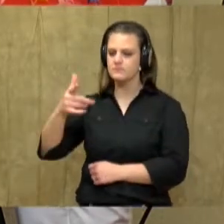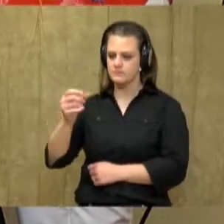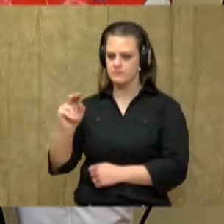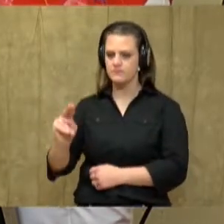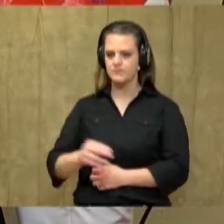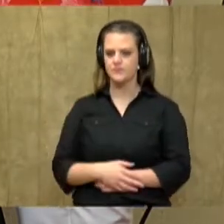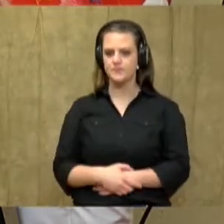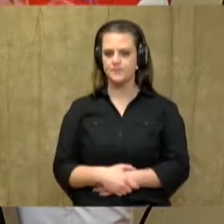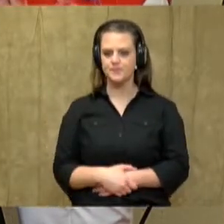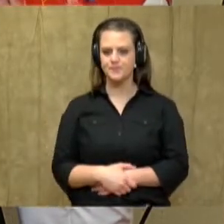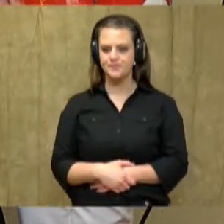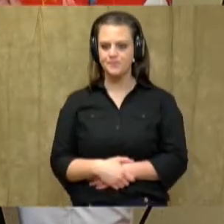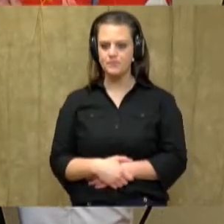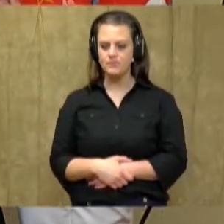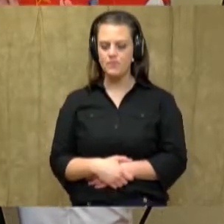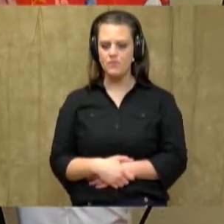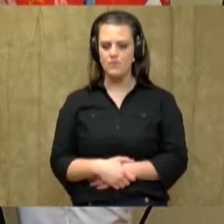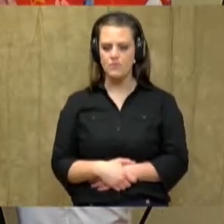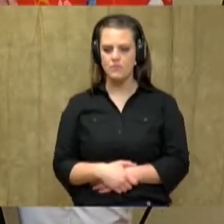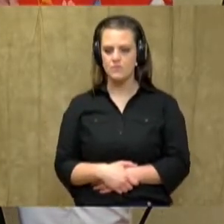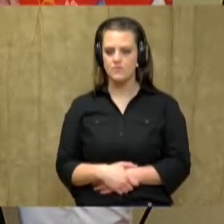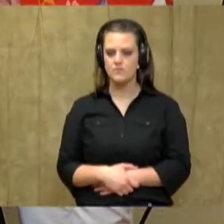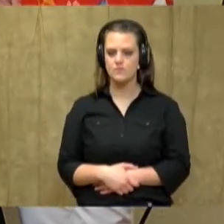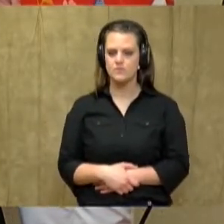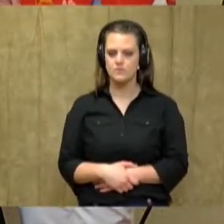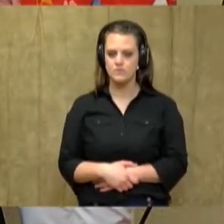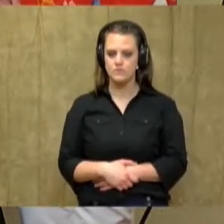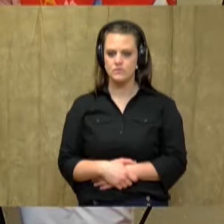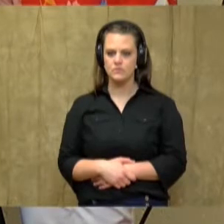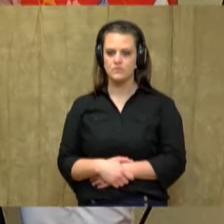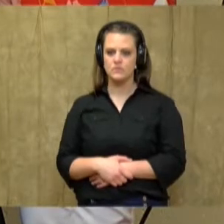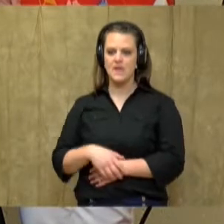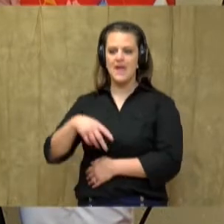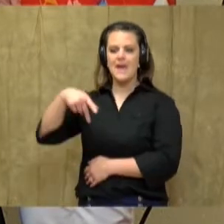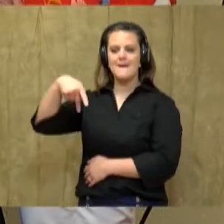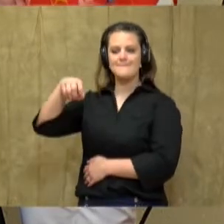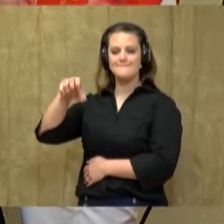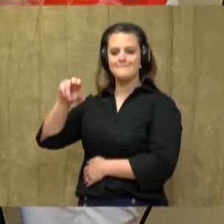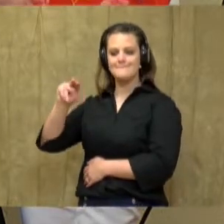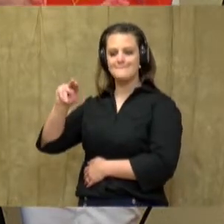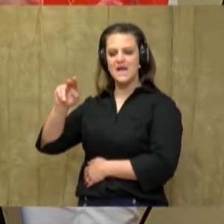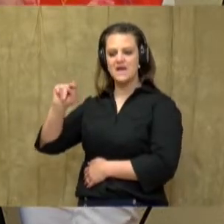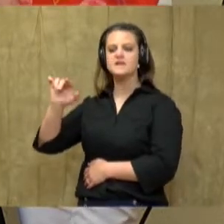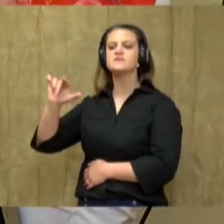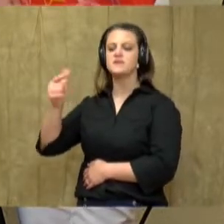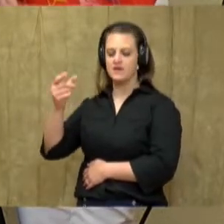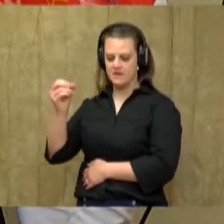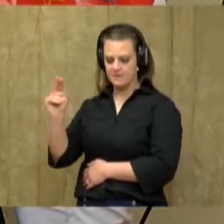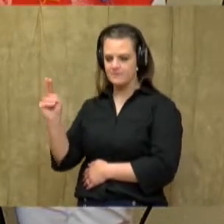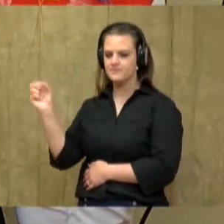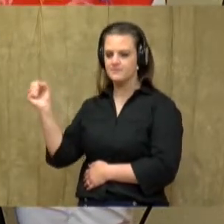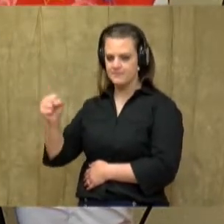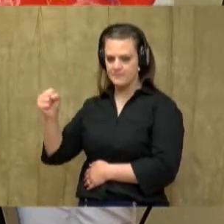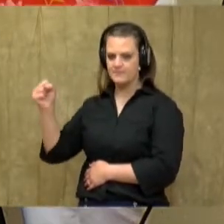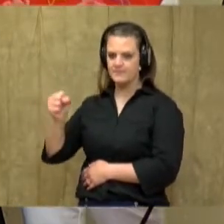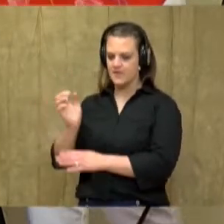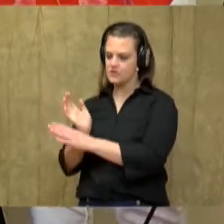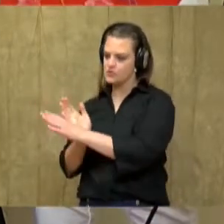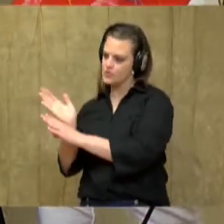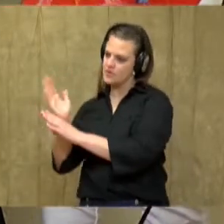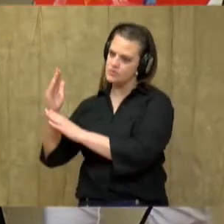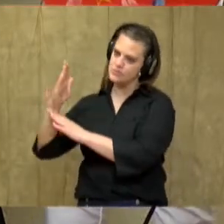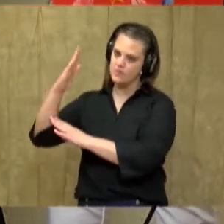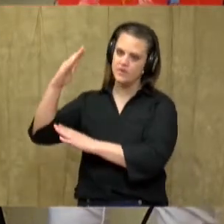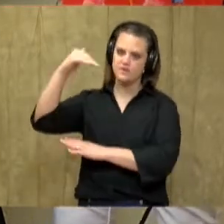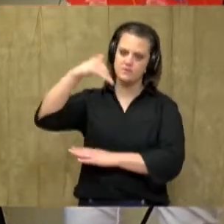good. All right, and let's look at this pentagon. It is a polygon because all of the sides